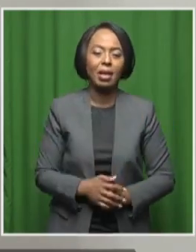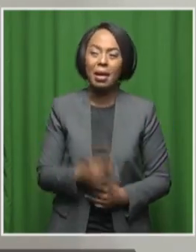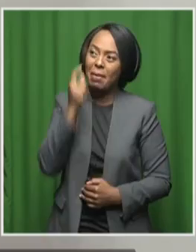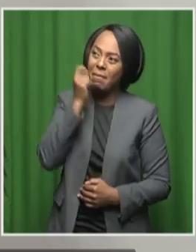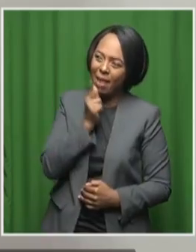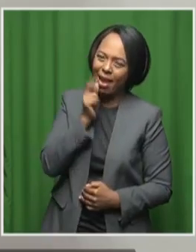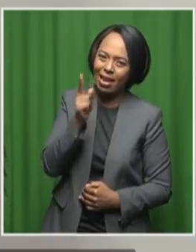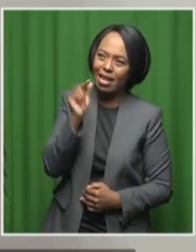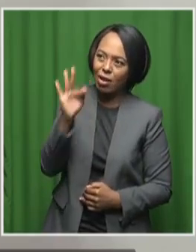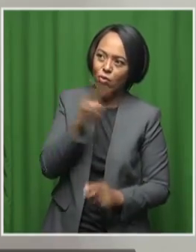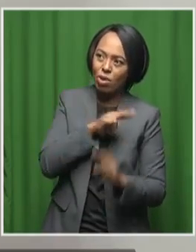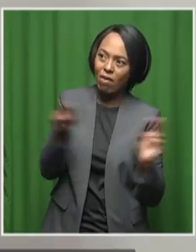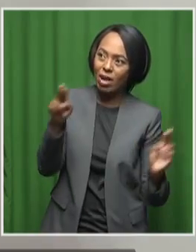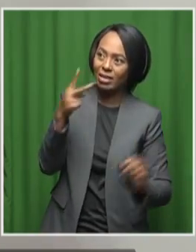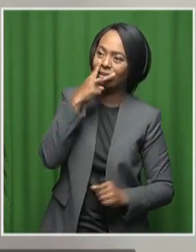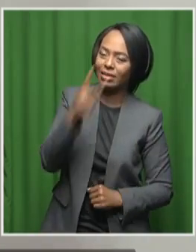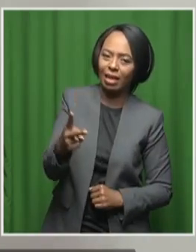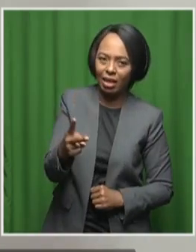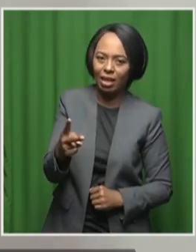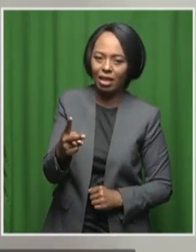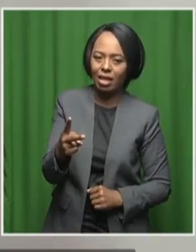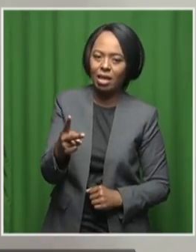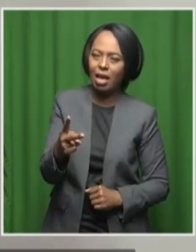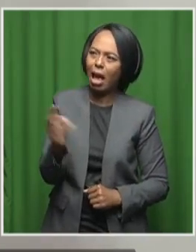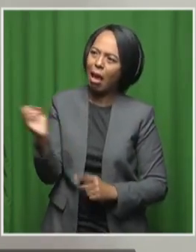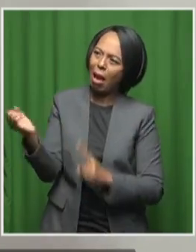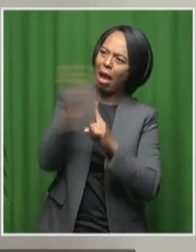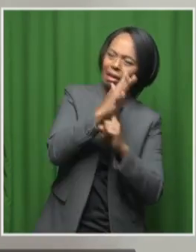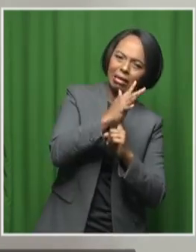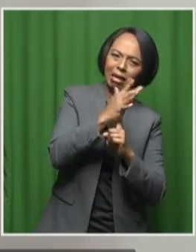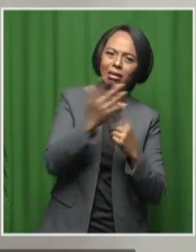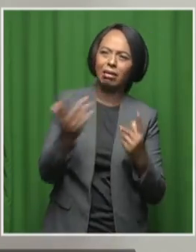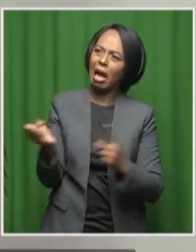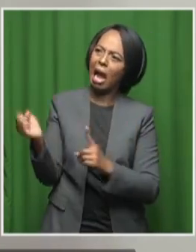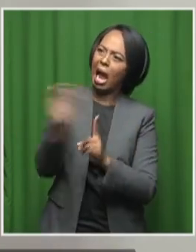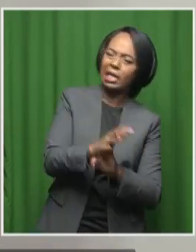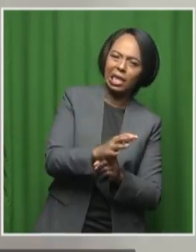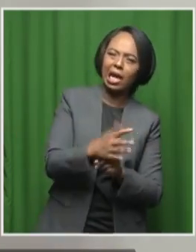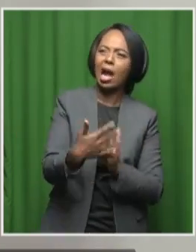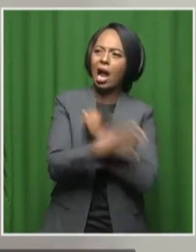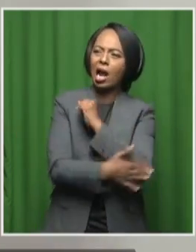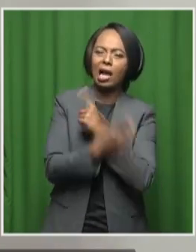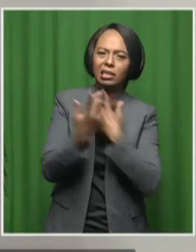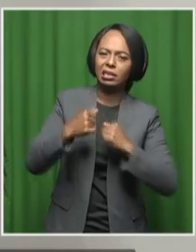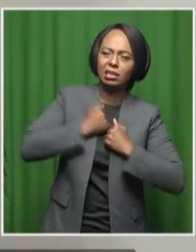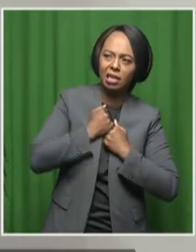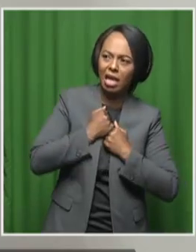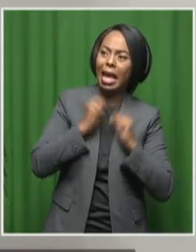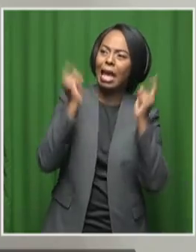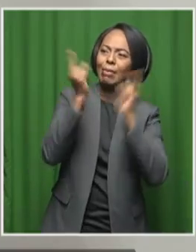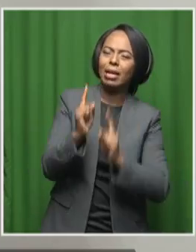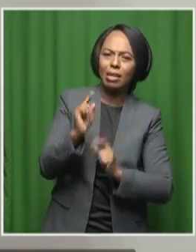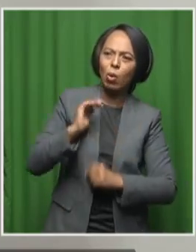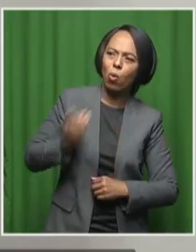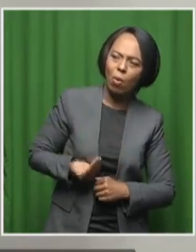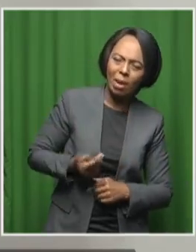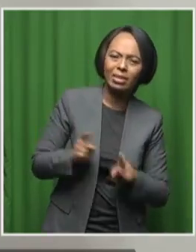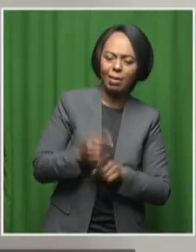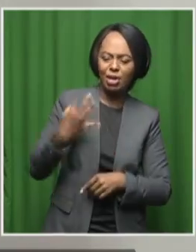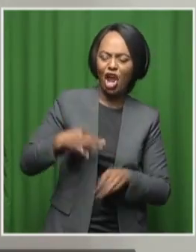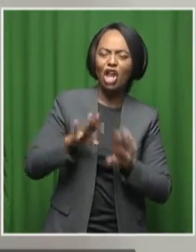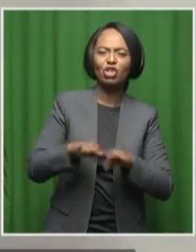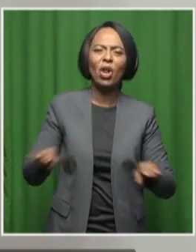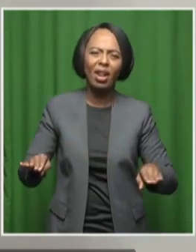attacked, and they are attacking our country, especially the women and girl